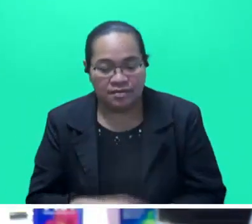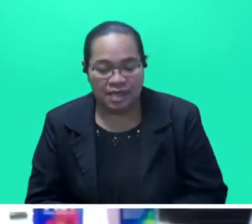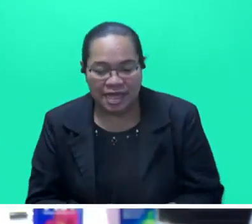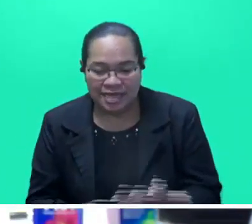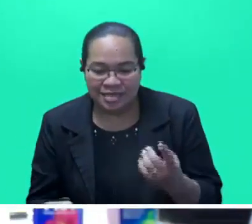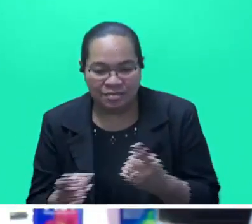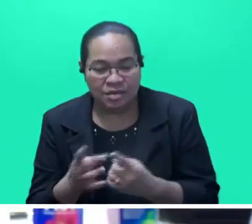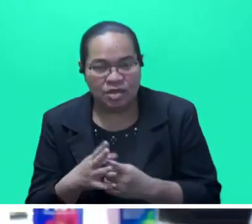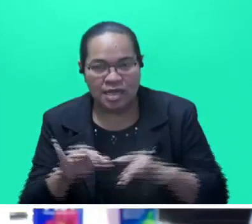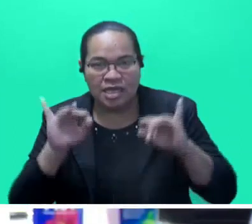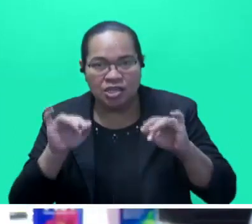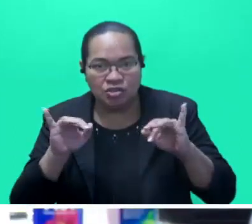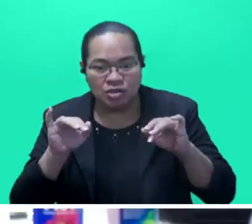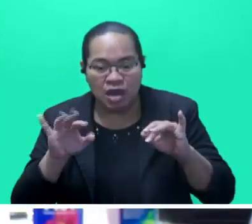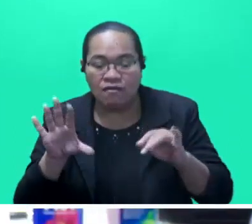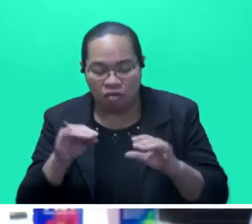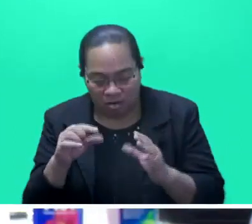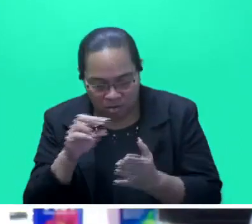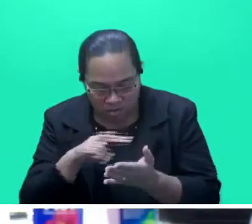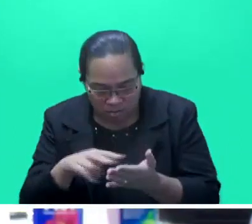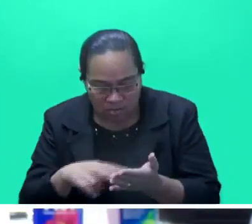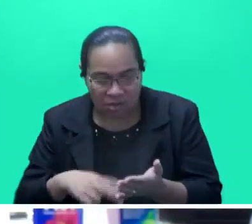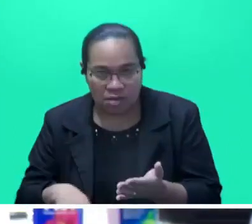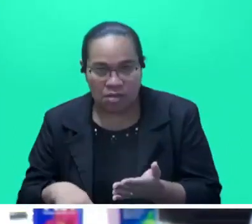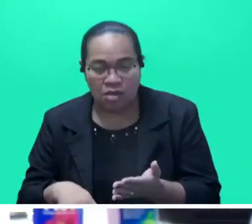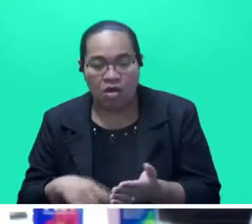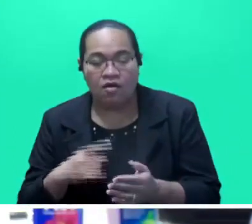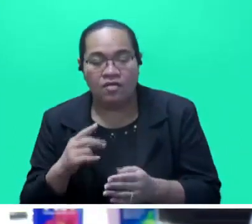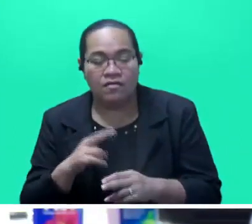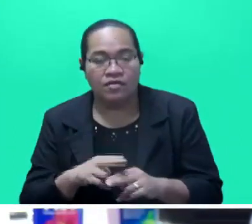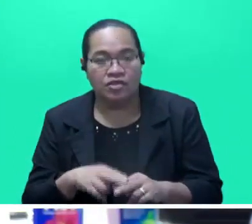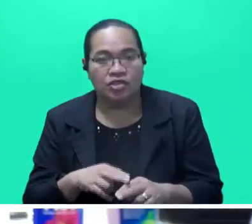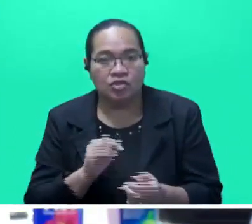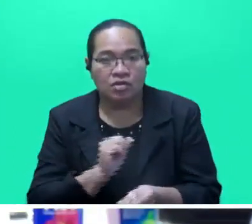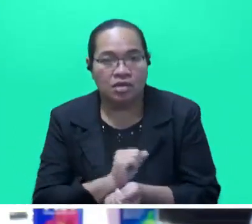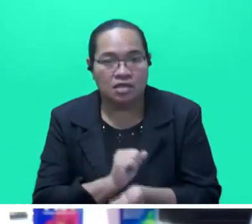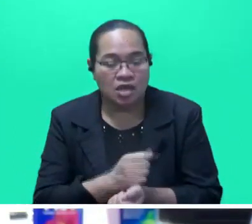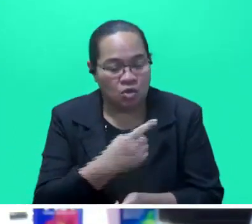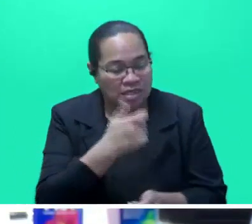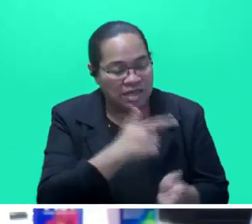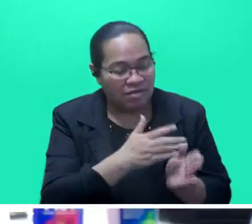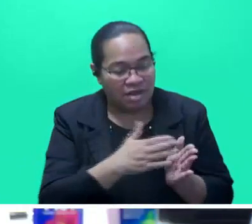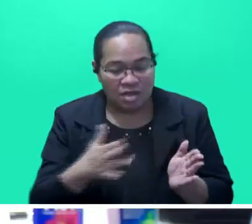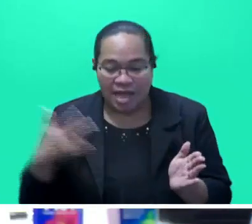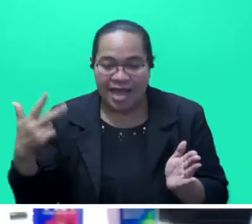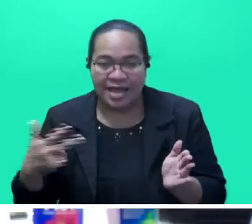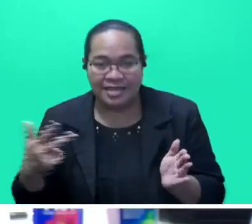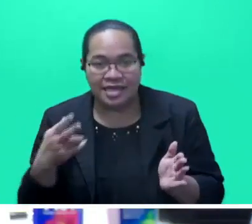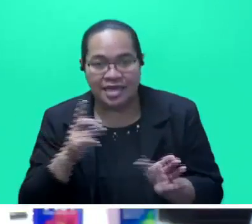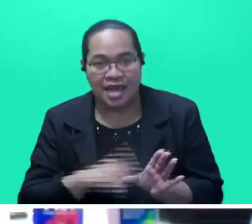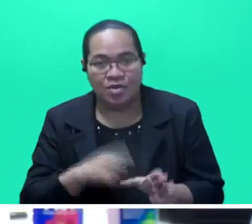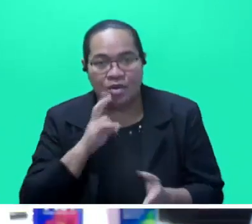pertinent issues noted from the contents of the Fiji Correction Service's 2017-2018 annual